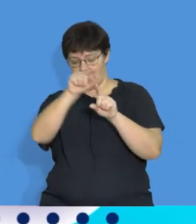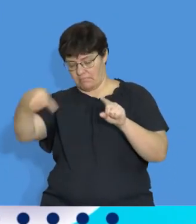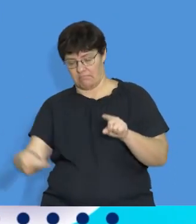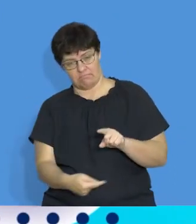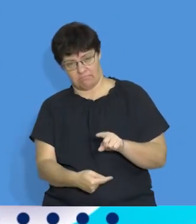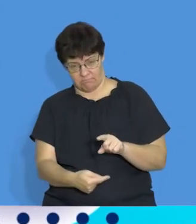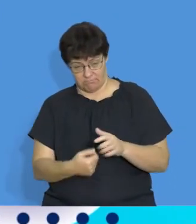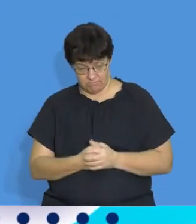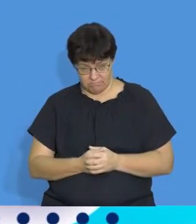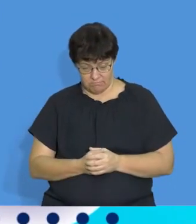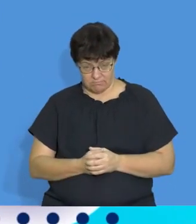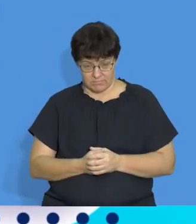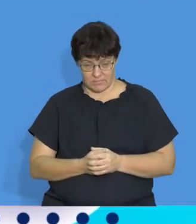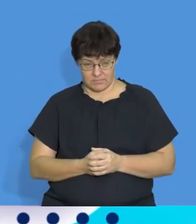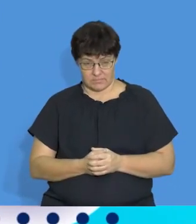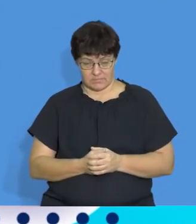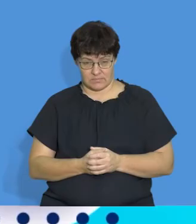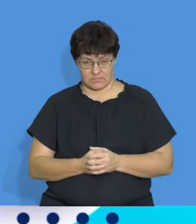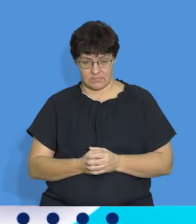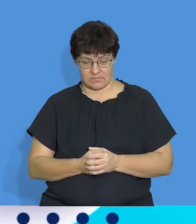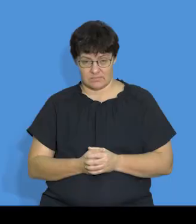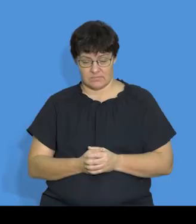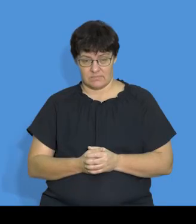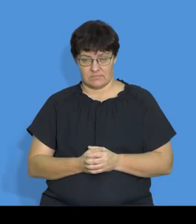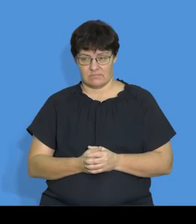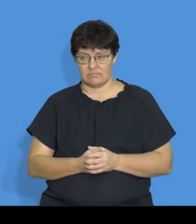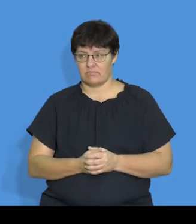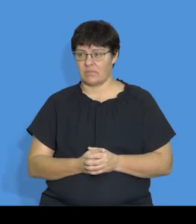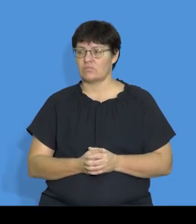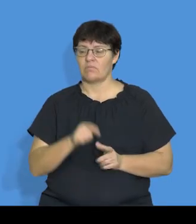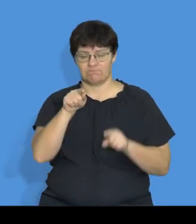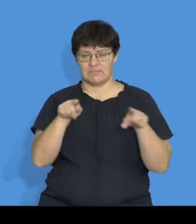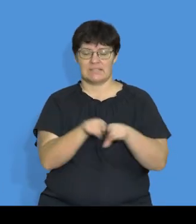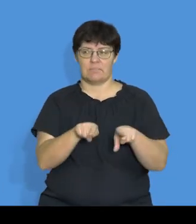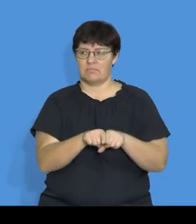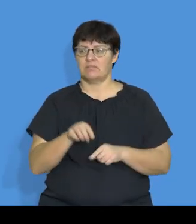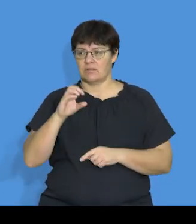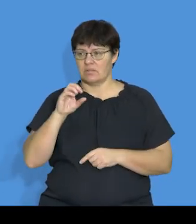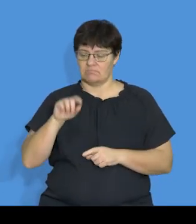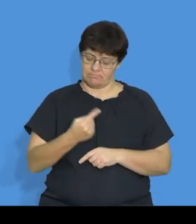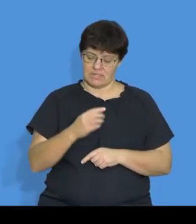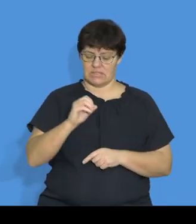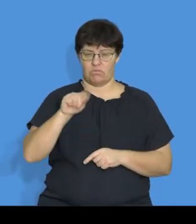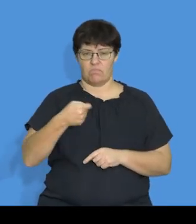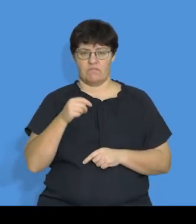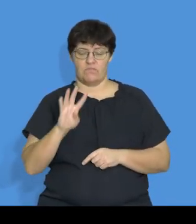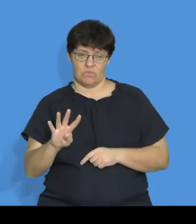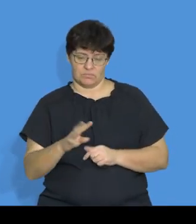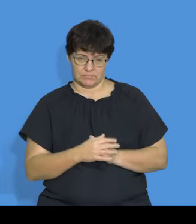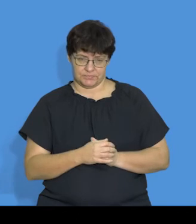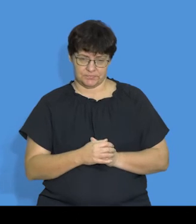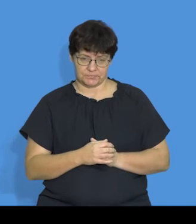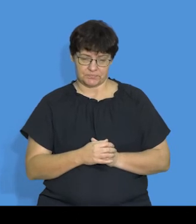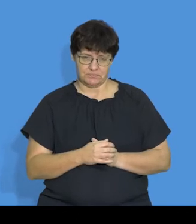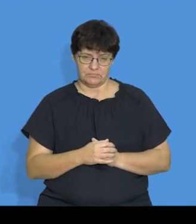amount of current that would go through the other 5 ohm. So current will be equally split. Here we've got another 0.4 amperes.